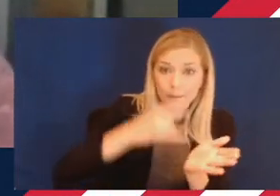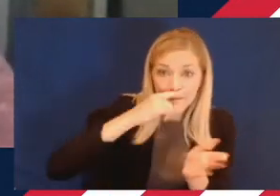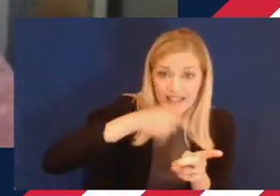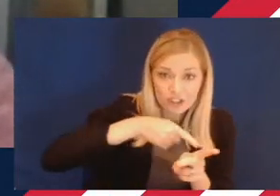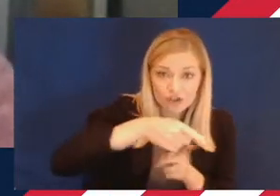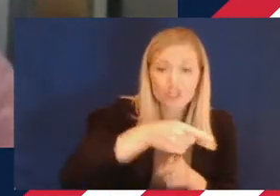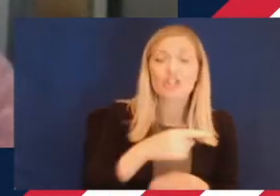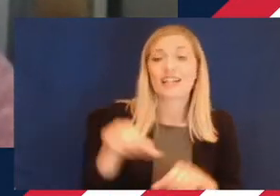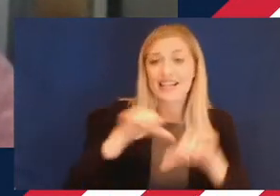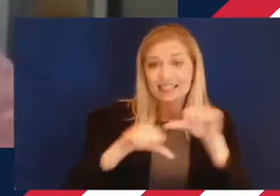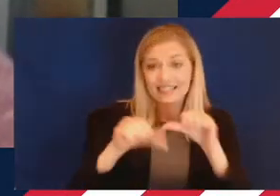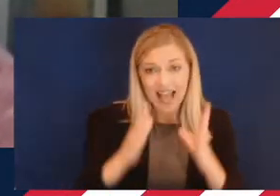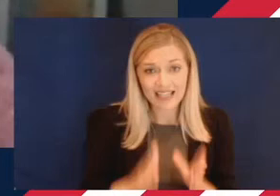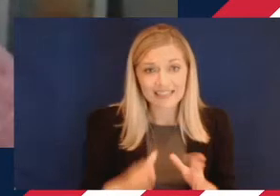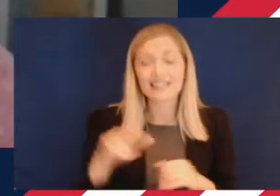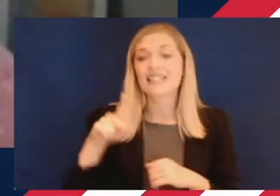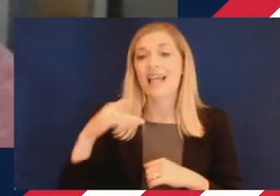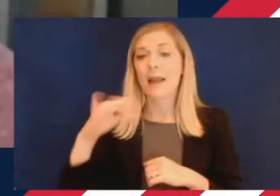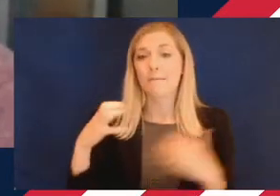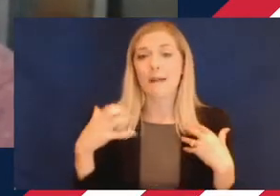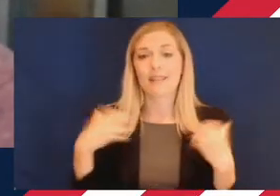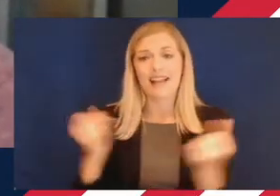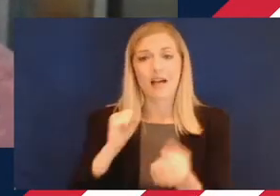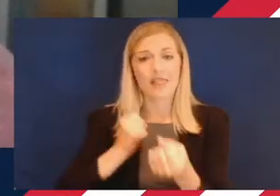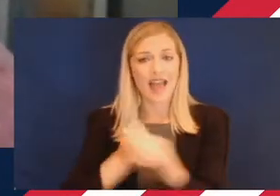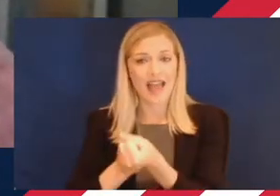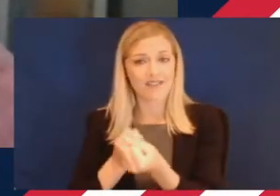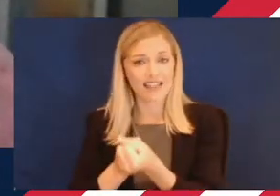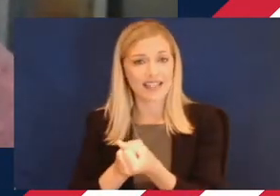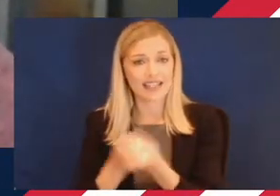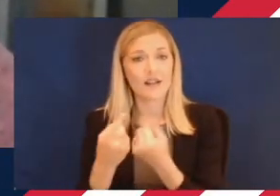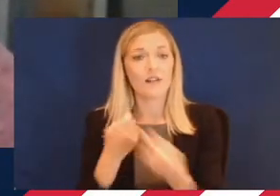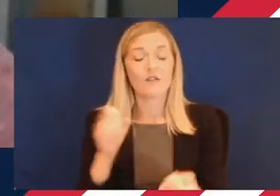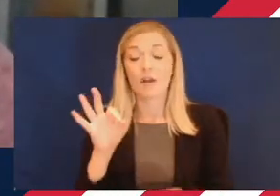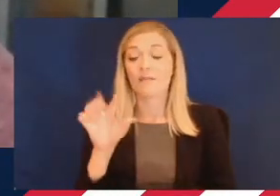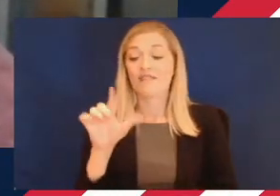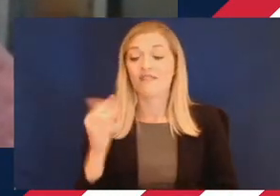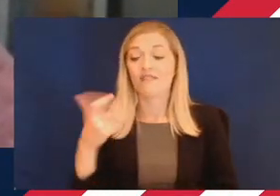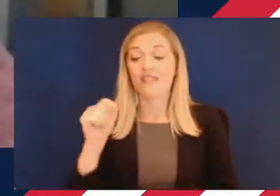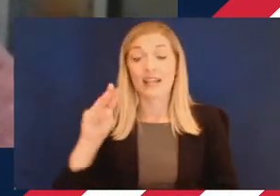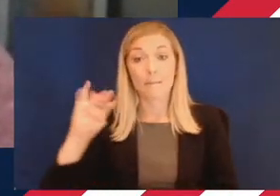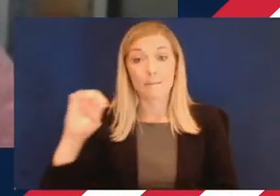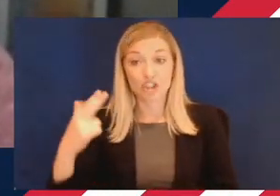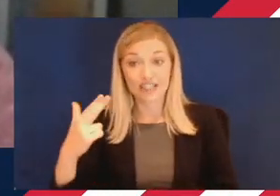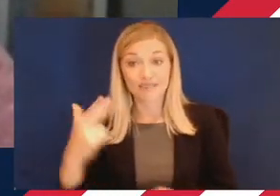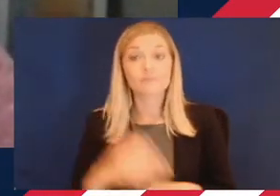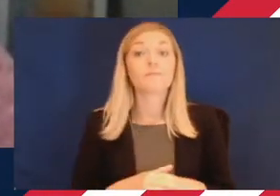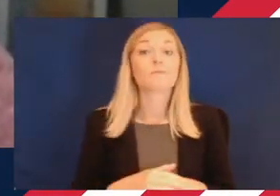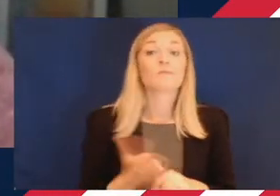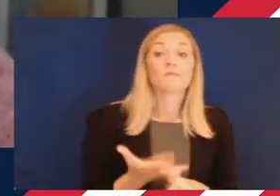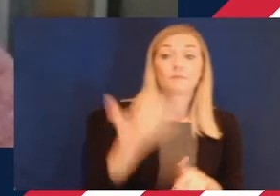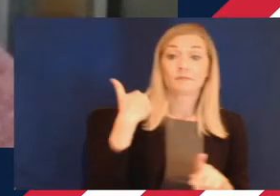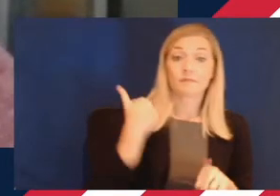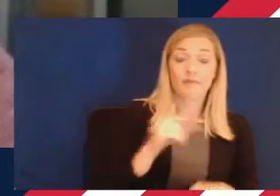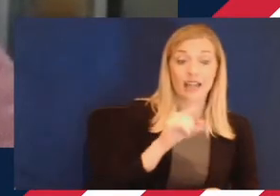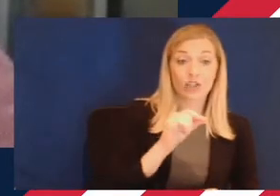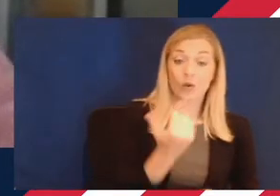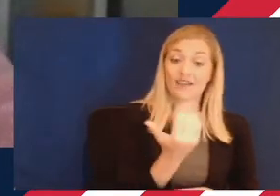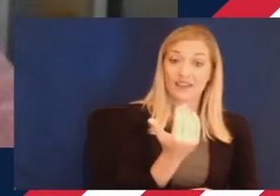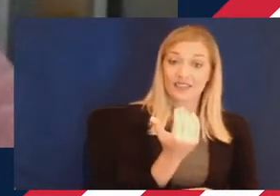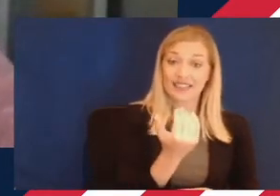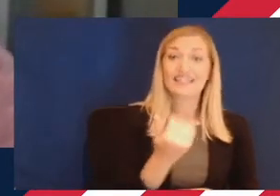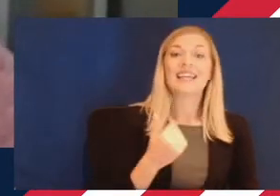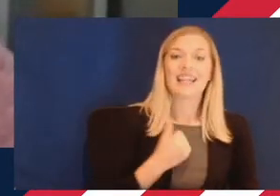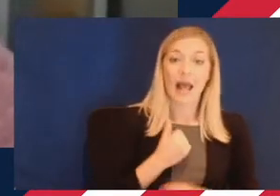advocate in Flint, Michigan. In 2015, I helped uncover another preventable public health injustice, the Flint water